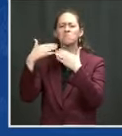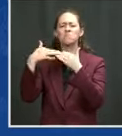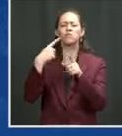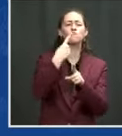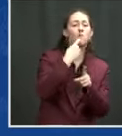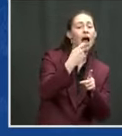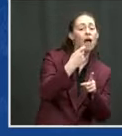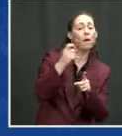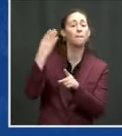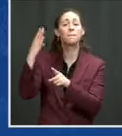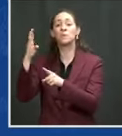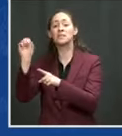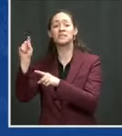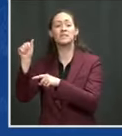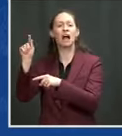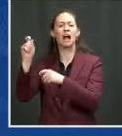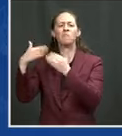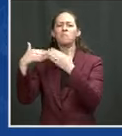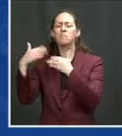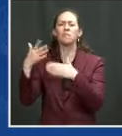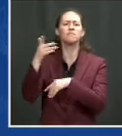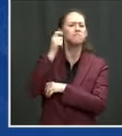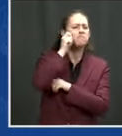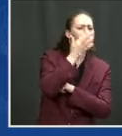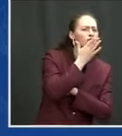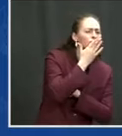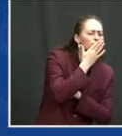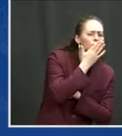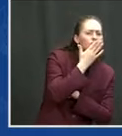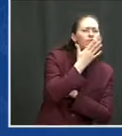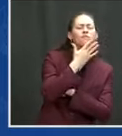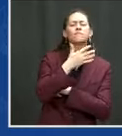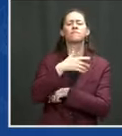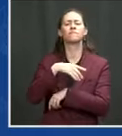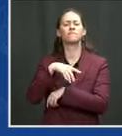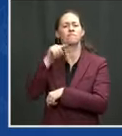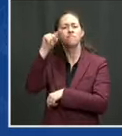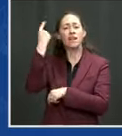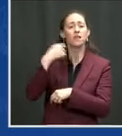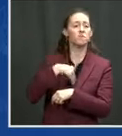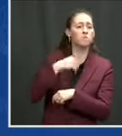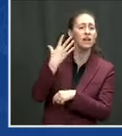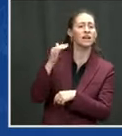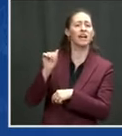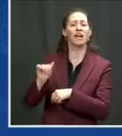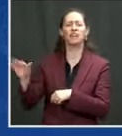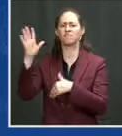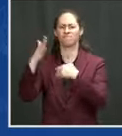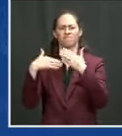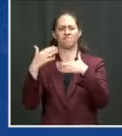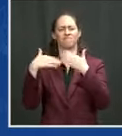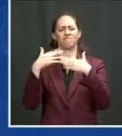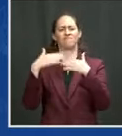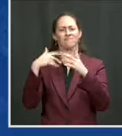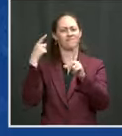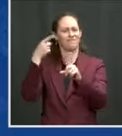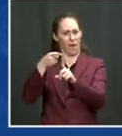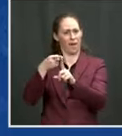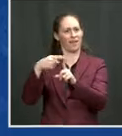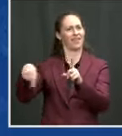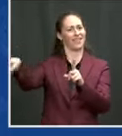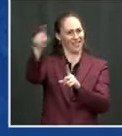Americans from every walk of life are getting their vaccines. We've got more to do, though. Now cases and